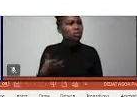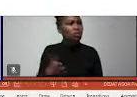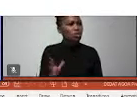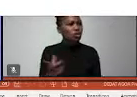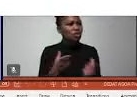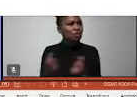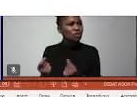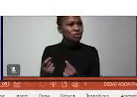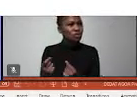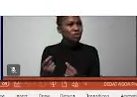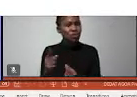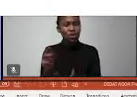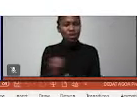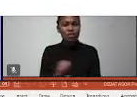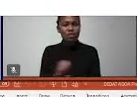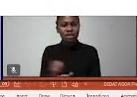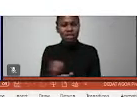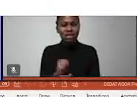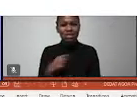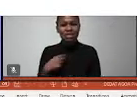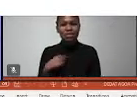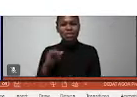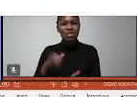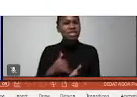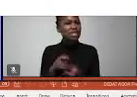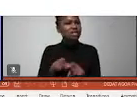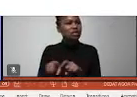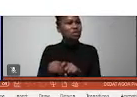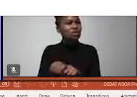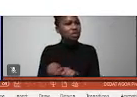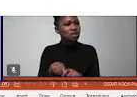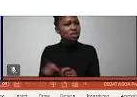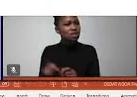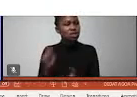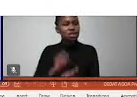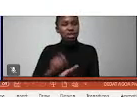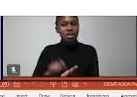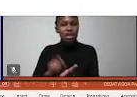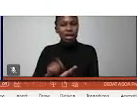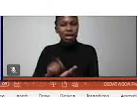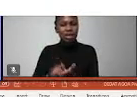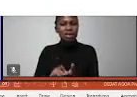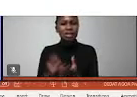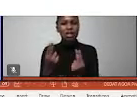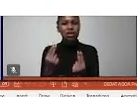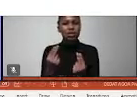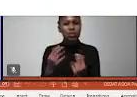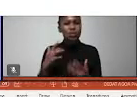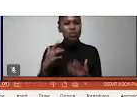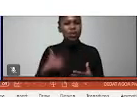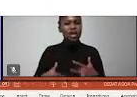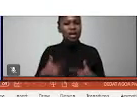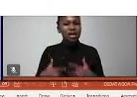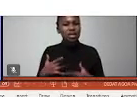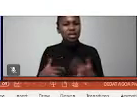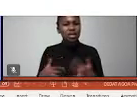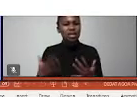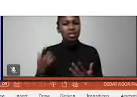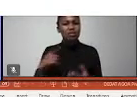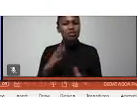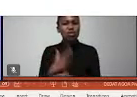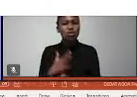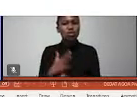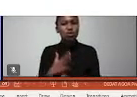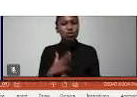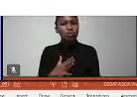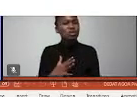overarching message is, we've just completed a process of writing a new, very exciting growth for jobs strategy, which